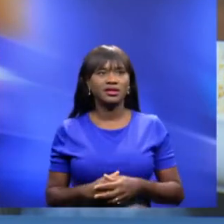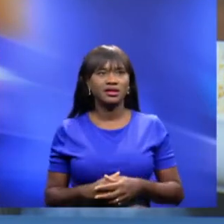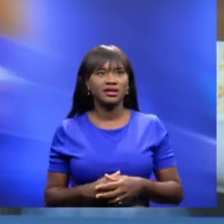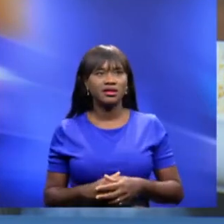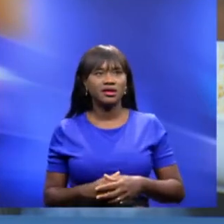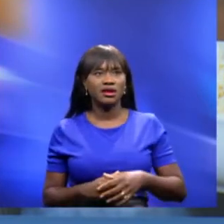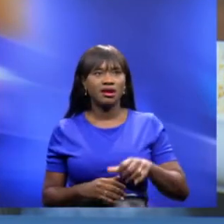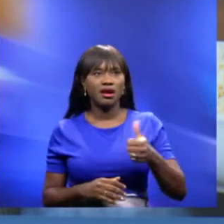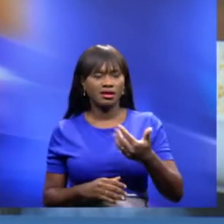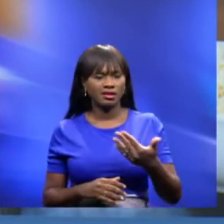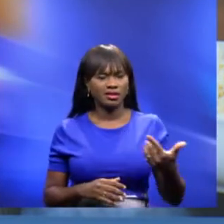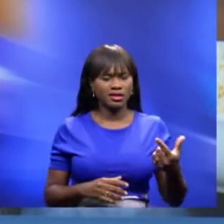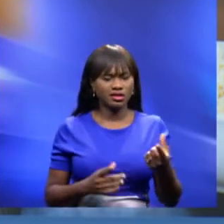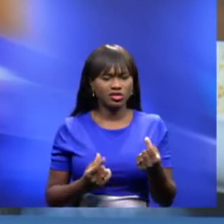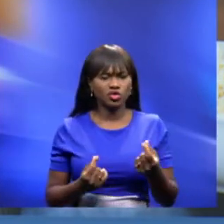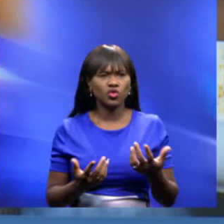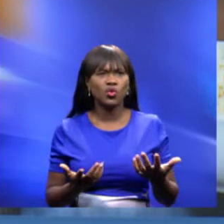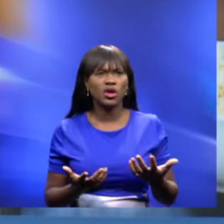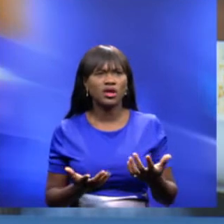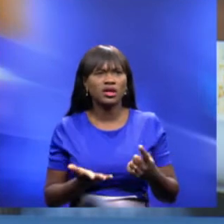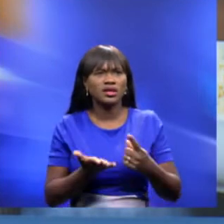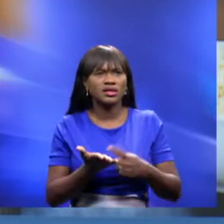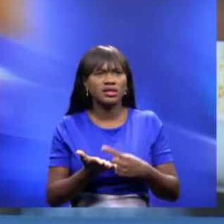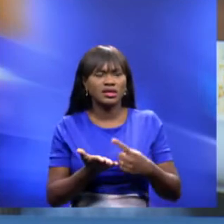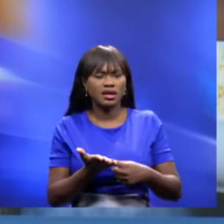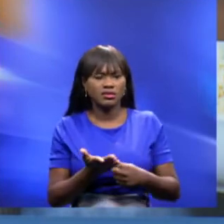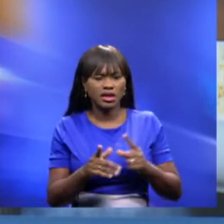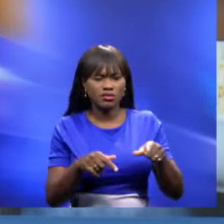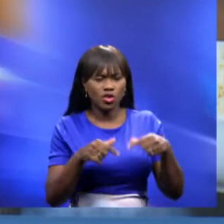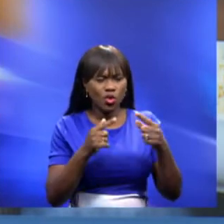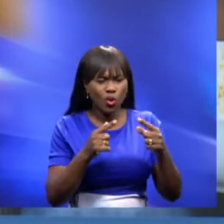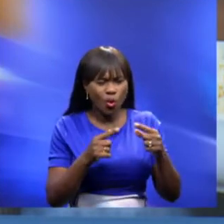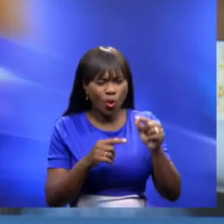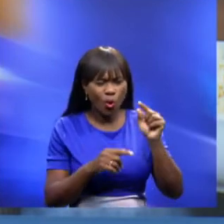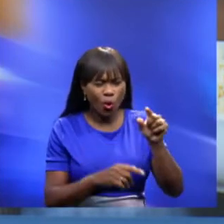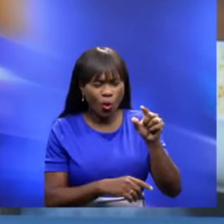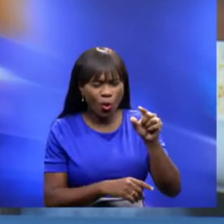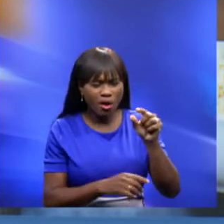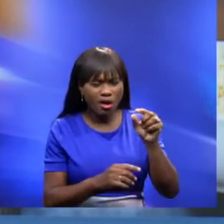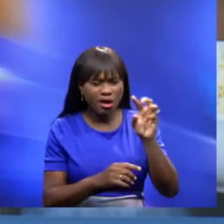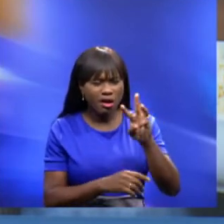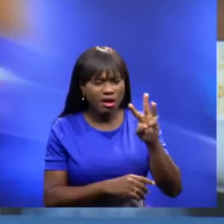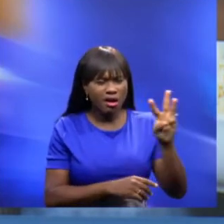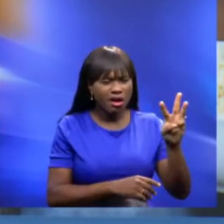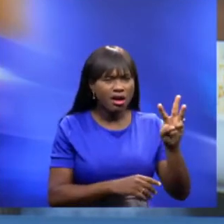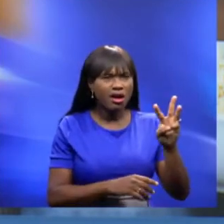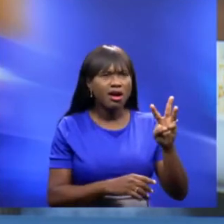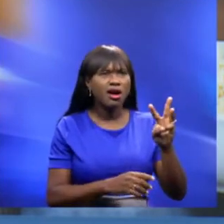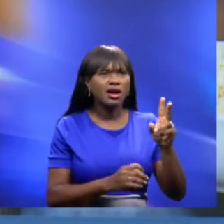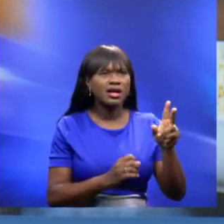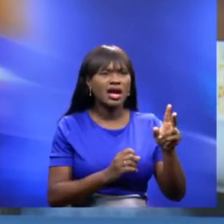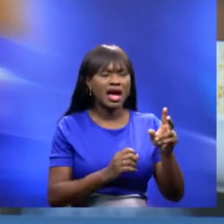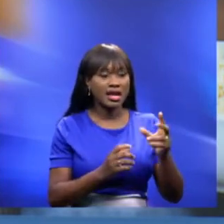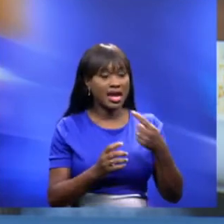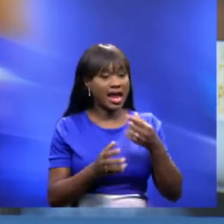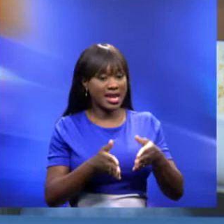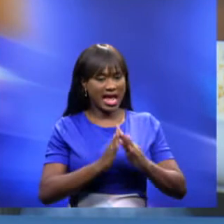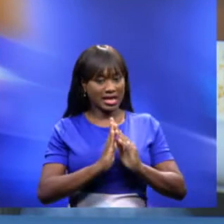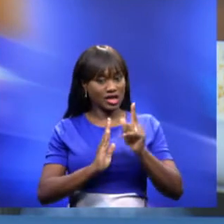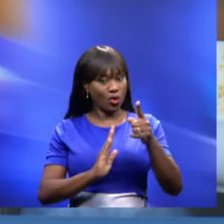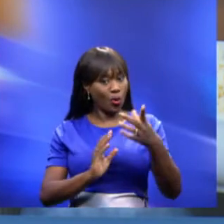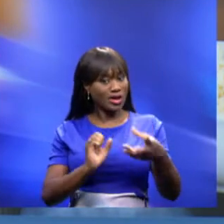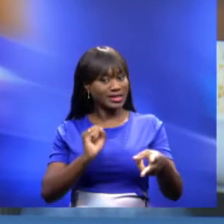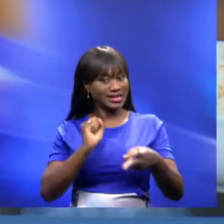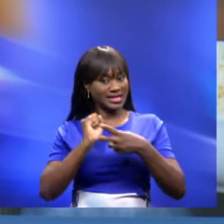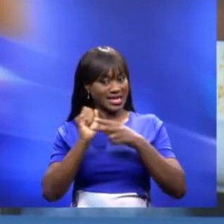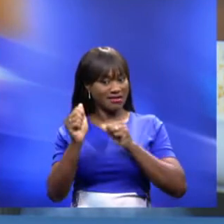to do sometimes is, sometimes you go on a site and you say, hey, do you want me to save your password? I don't think that would be a